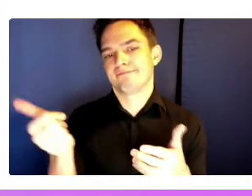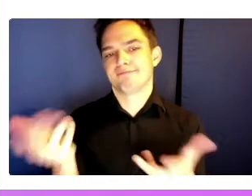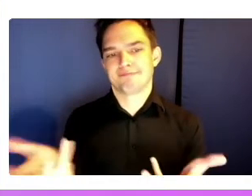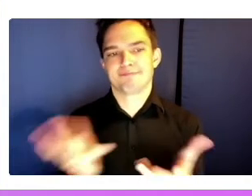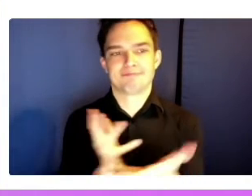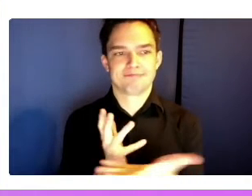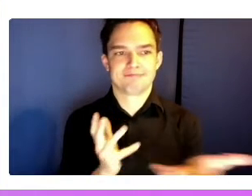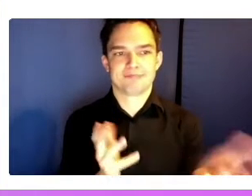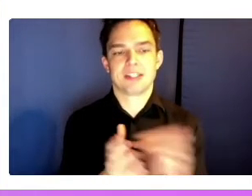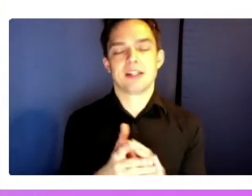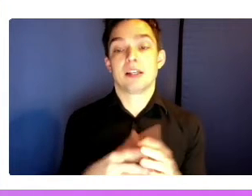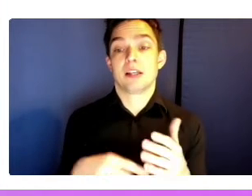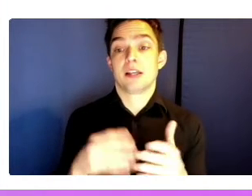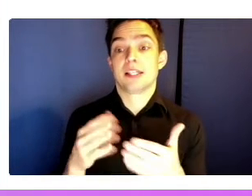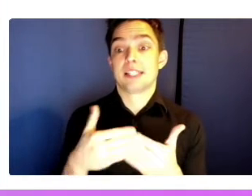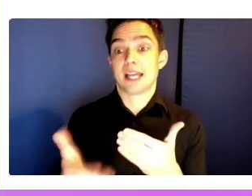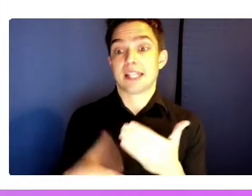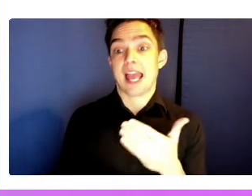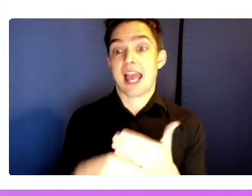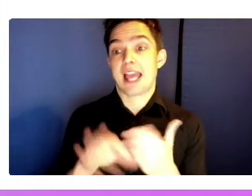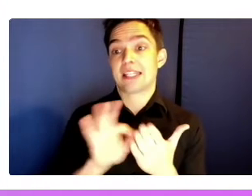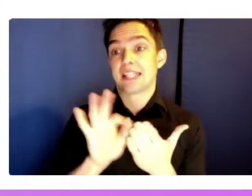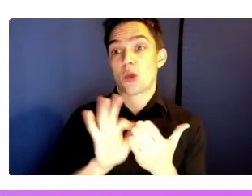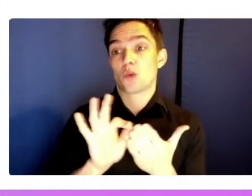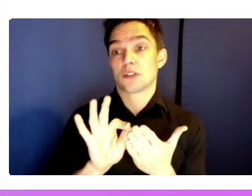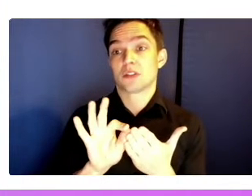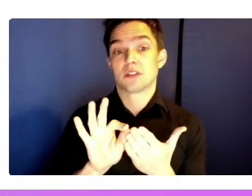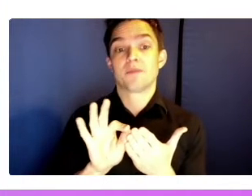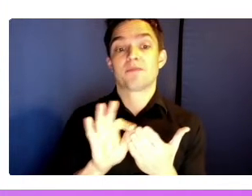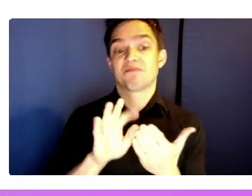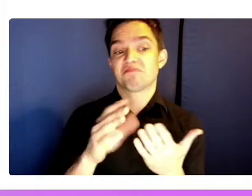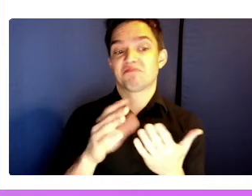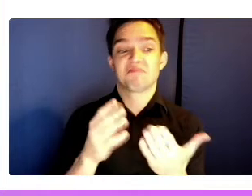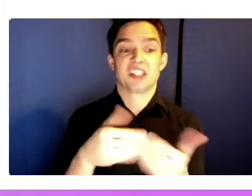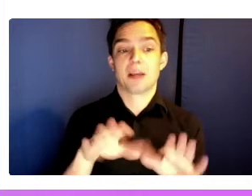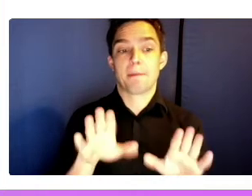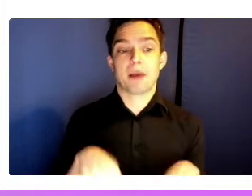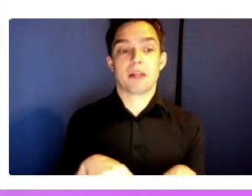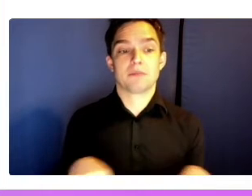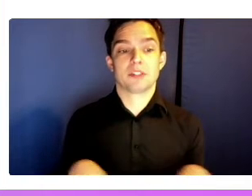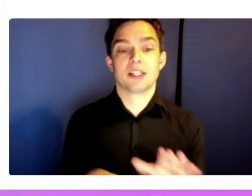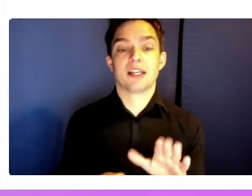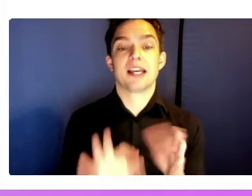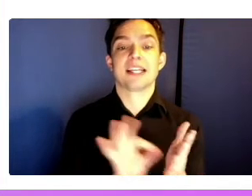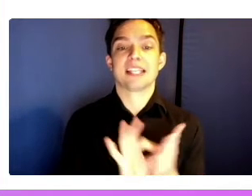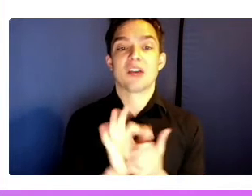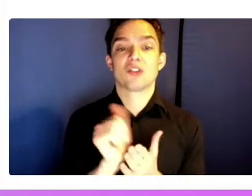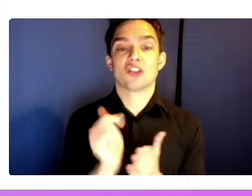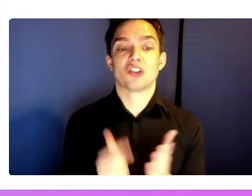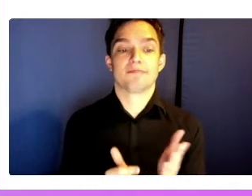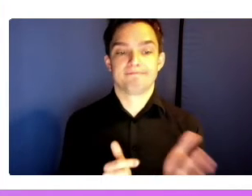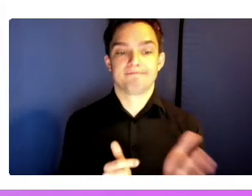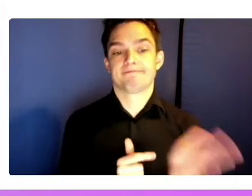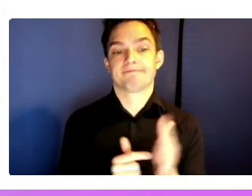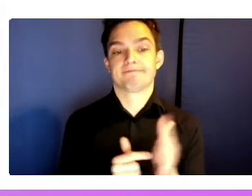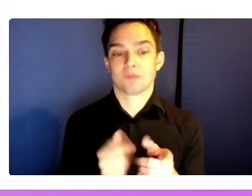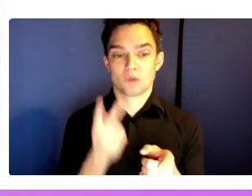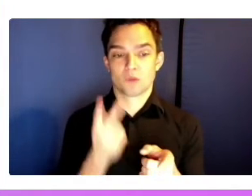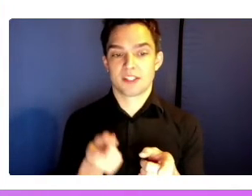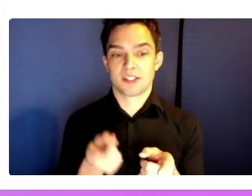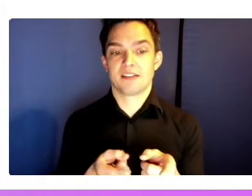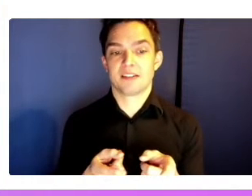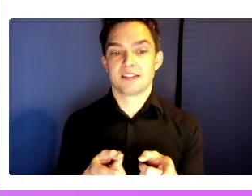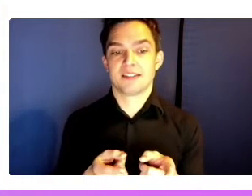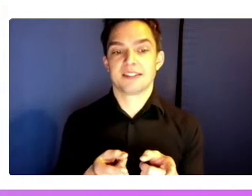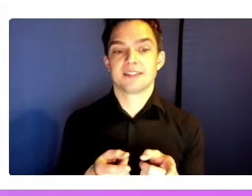Next, add counts. This is easy. You go to the bottom of the row and you just count them up. But what we'll see here is, it